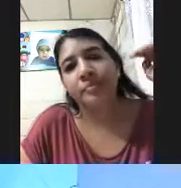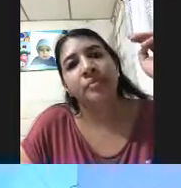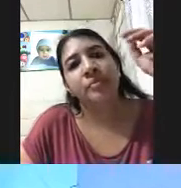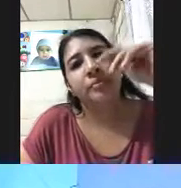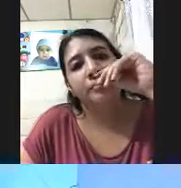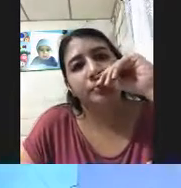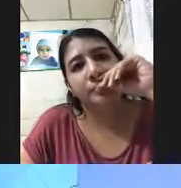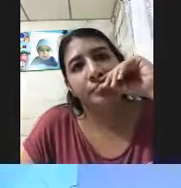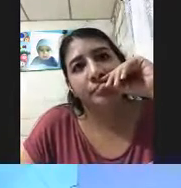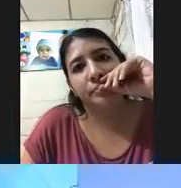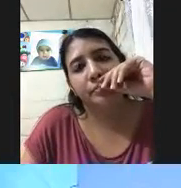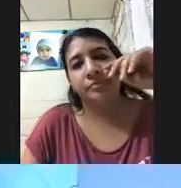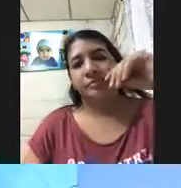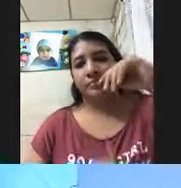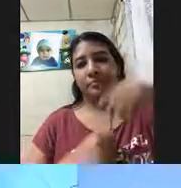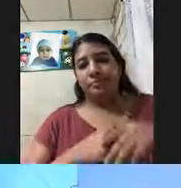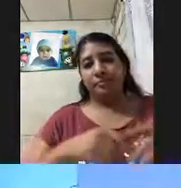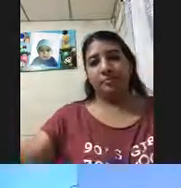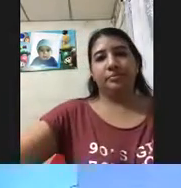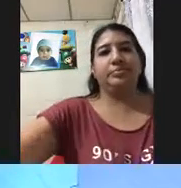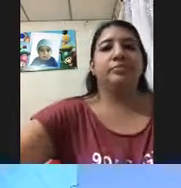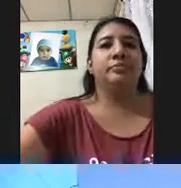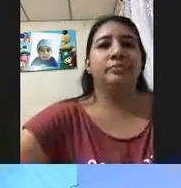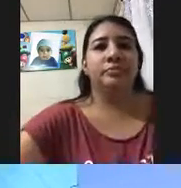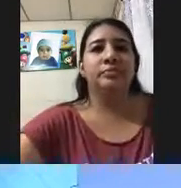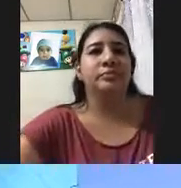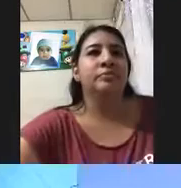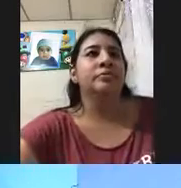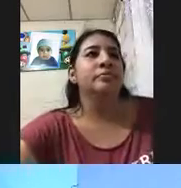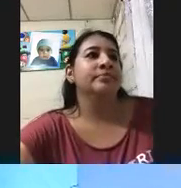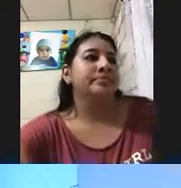Carlos and Pedro. Okay.